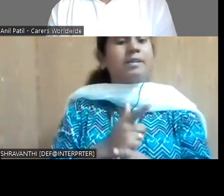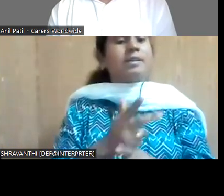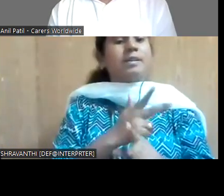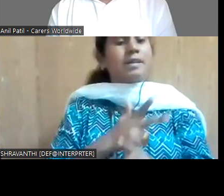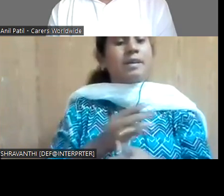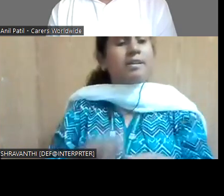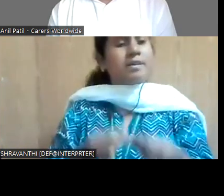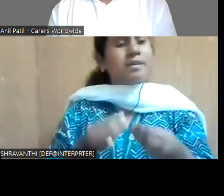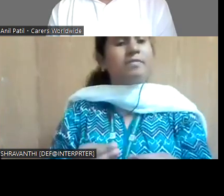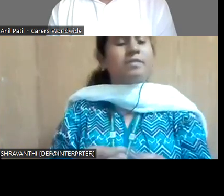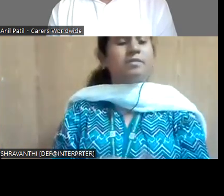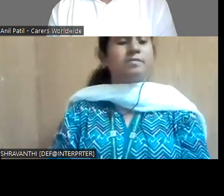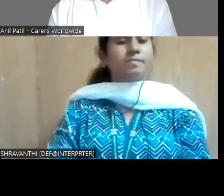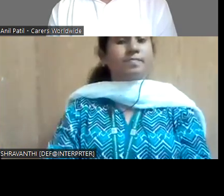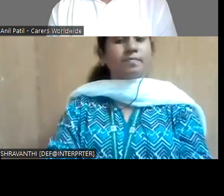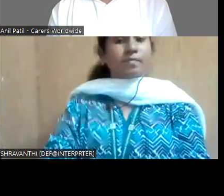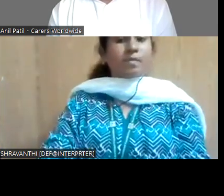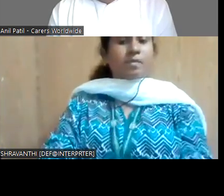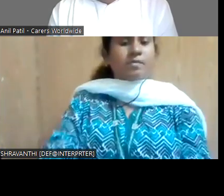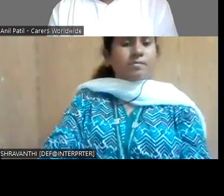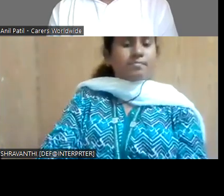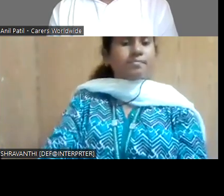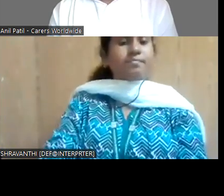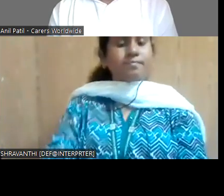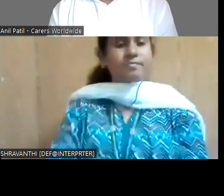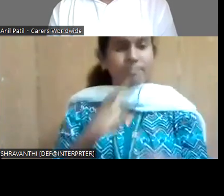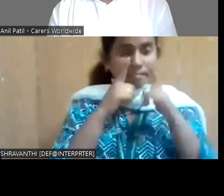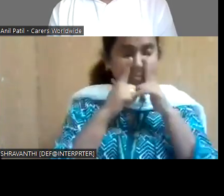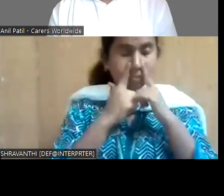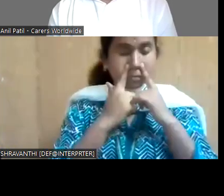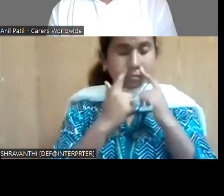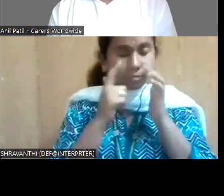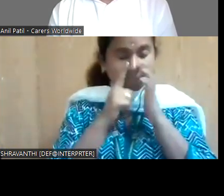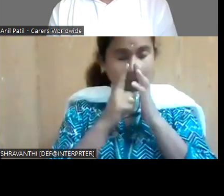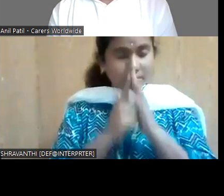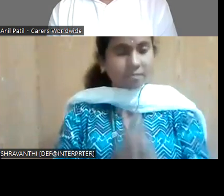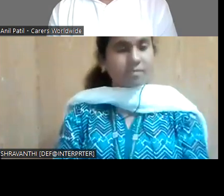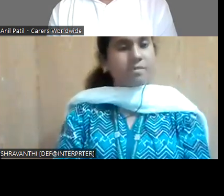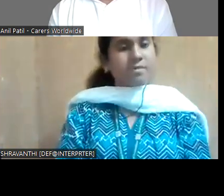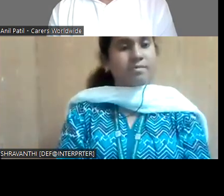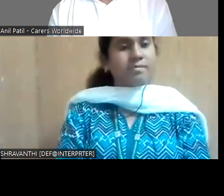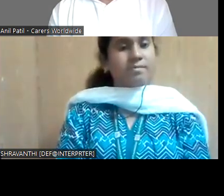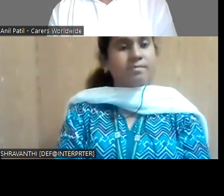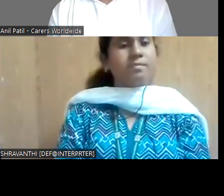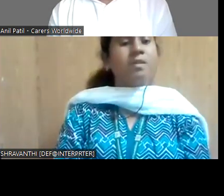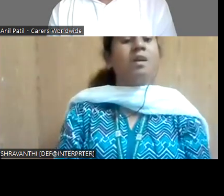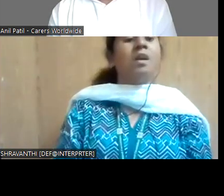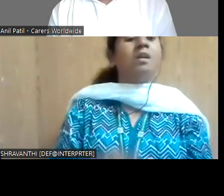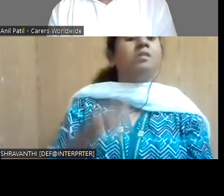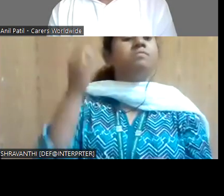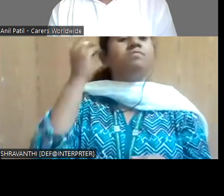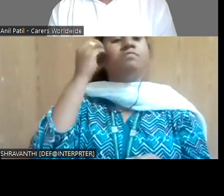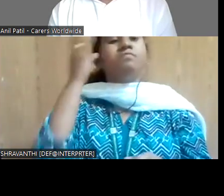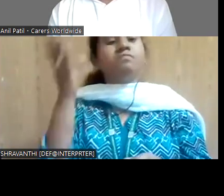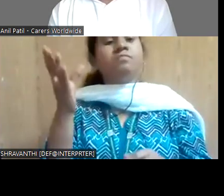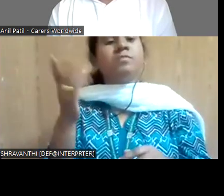providing the care, recognizing their contribution to the healthcare and education system of the country, recognizing how they are taking up the